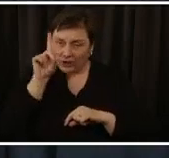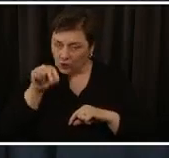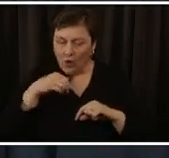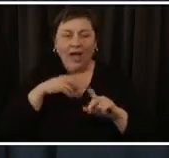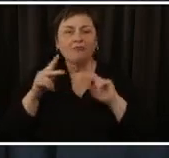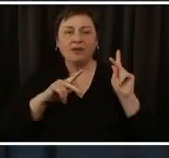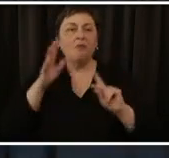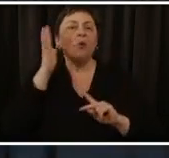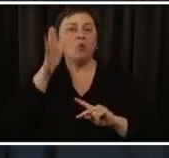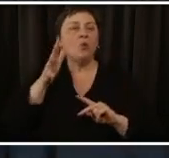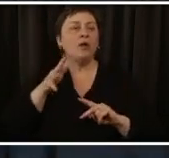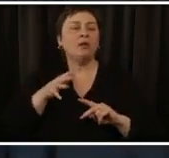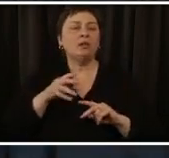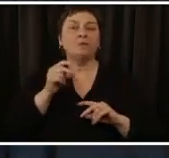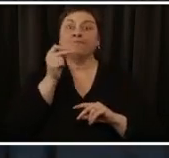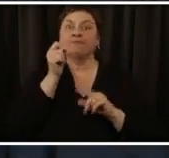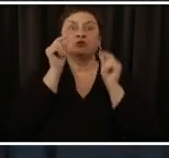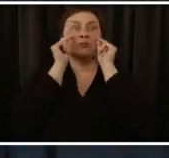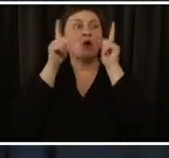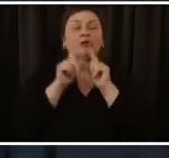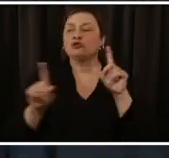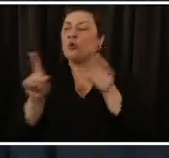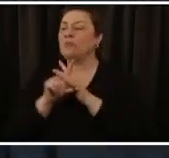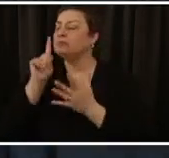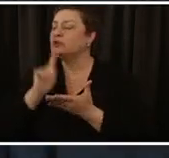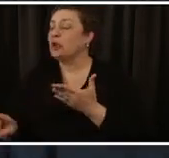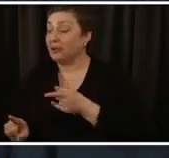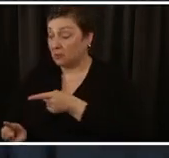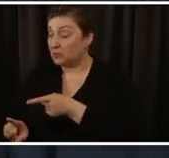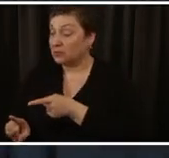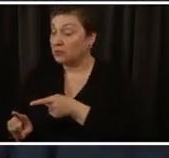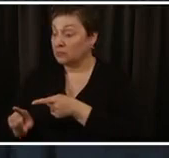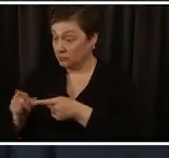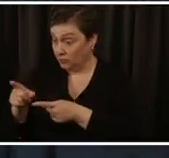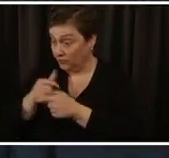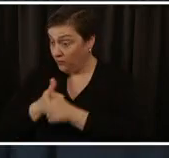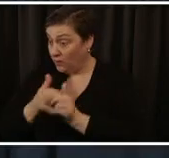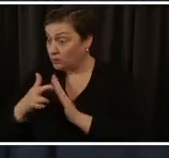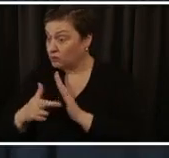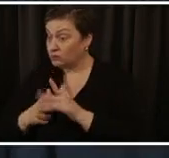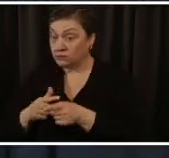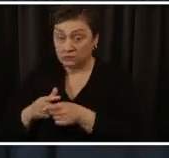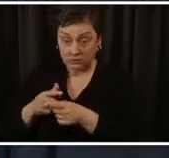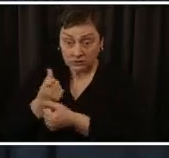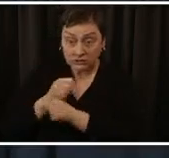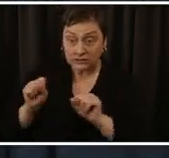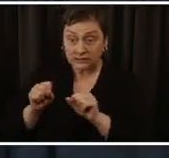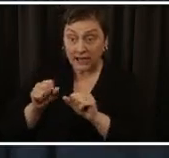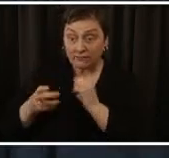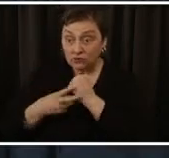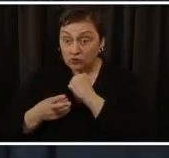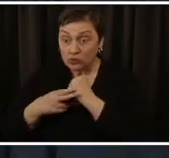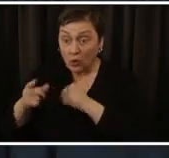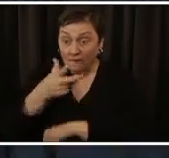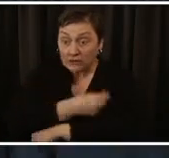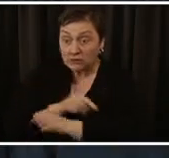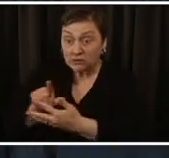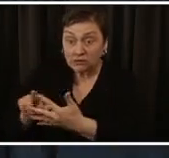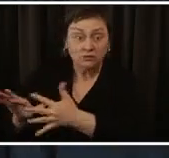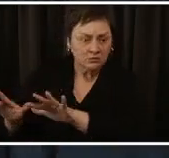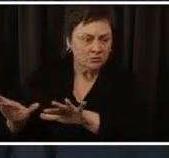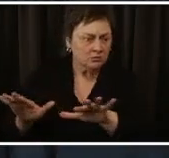sites. I have a high degree of confidence in our partners, and I can certainly assure folks that if there's ever